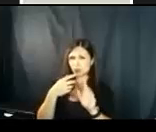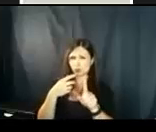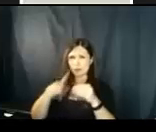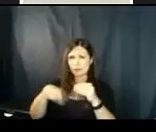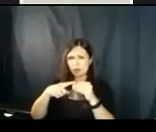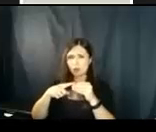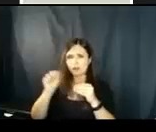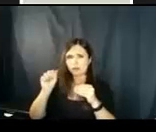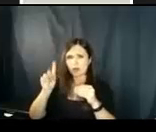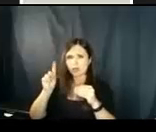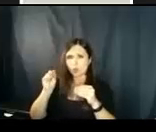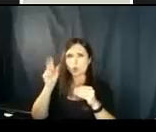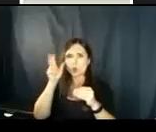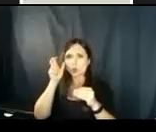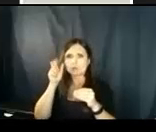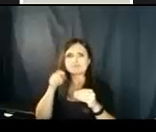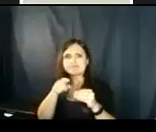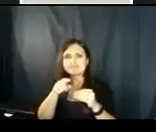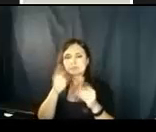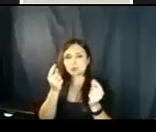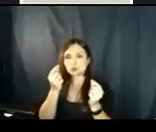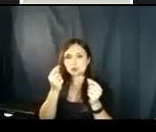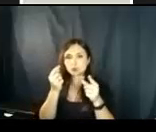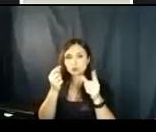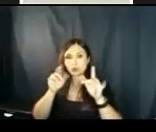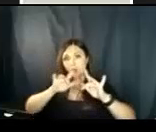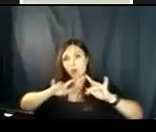this particular teacher, she recorded